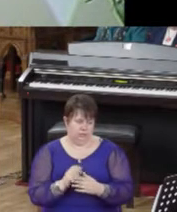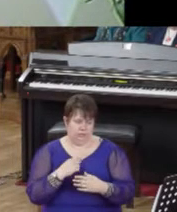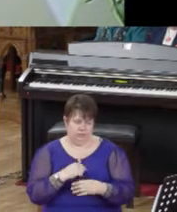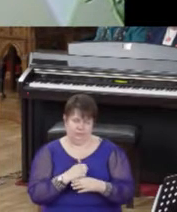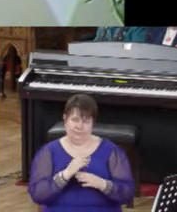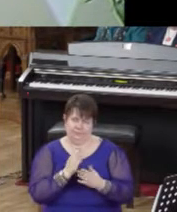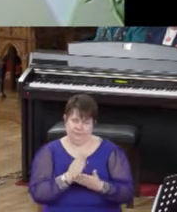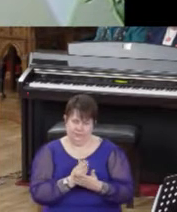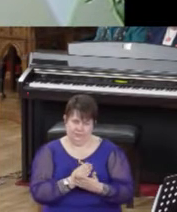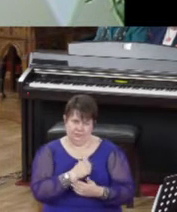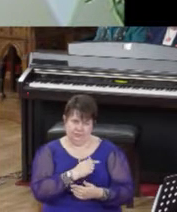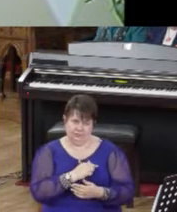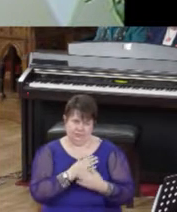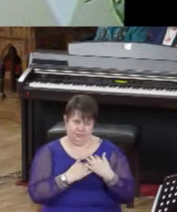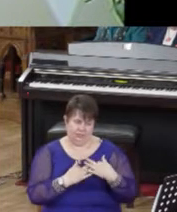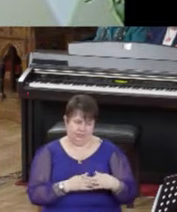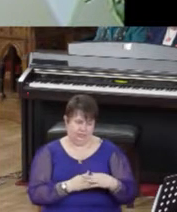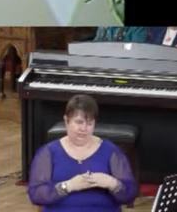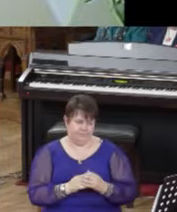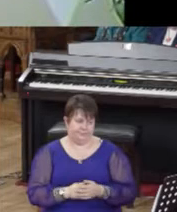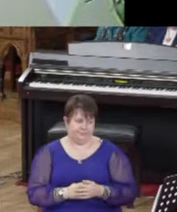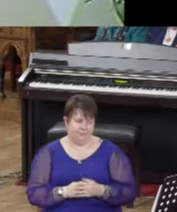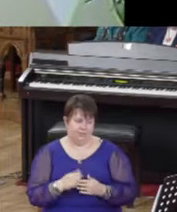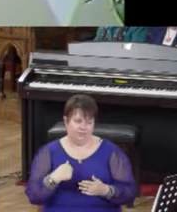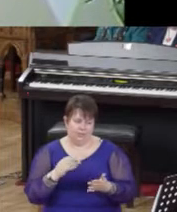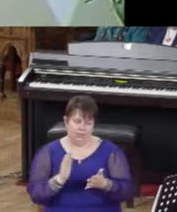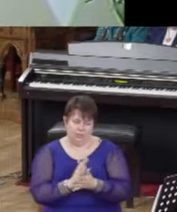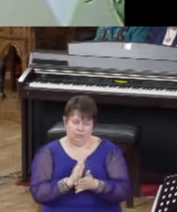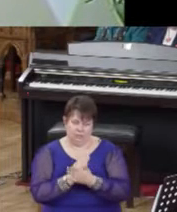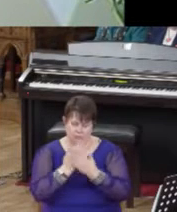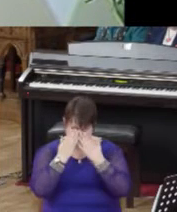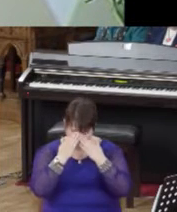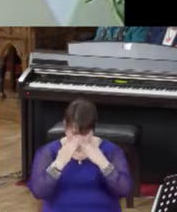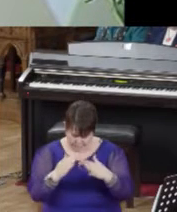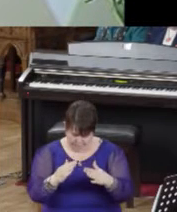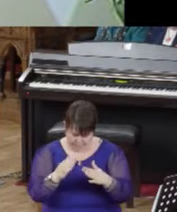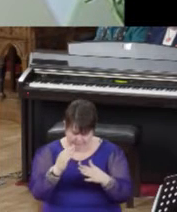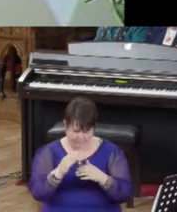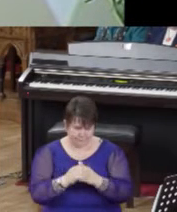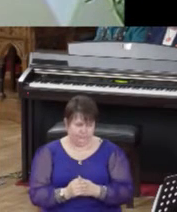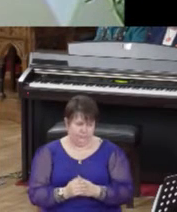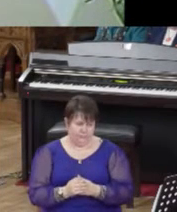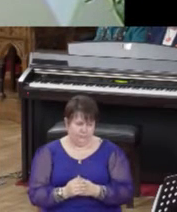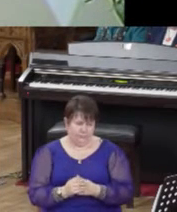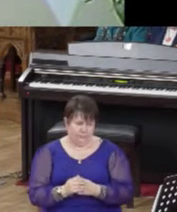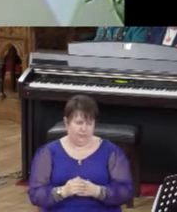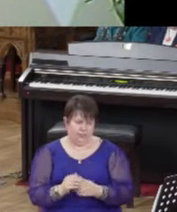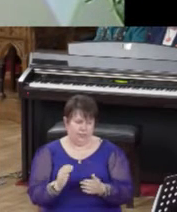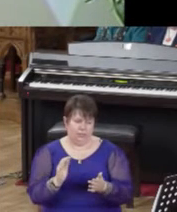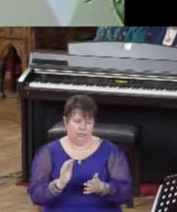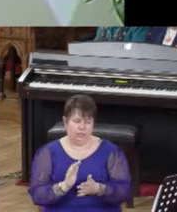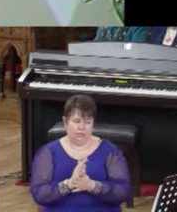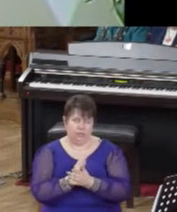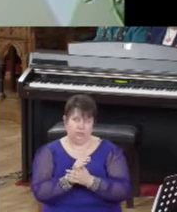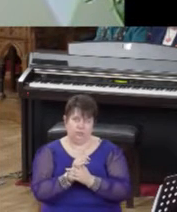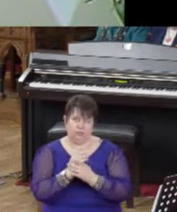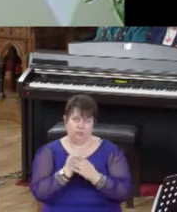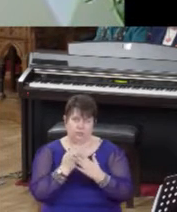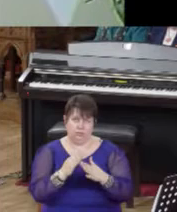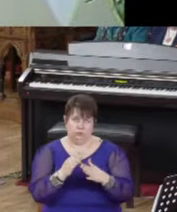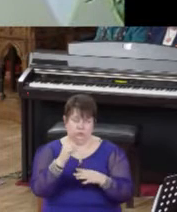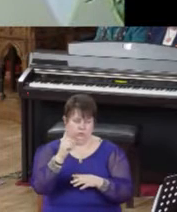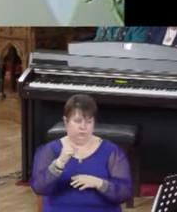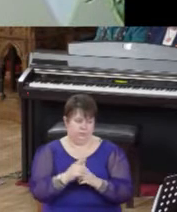faithful hearts. And so we cheerfully worship and gladly adore your majestic